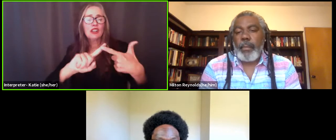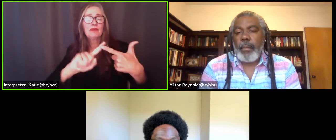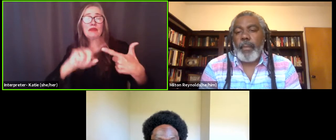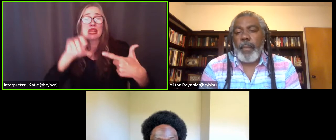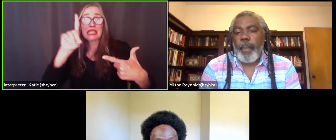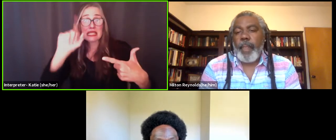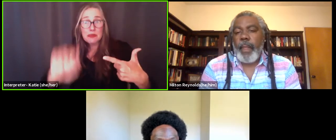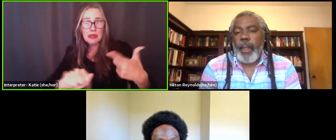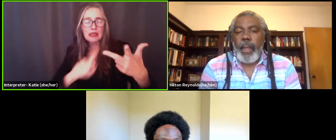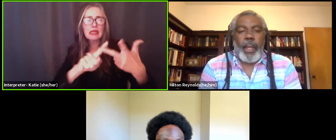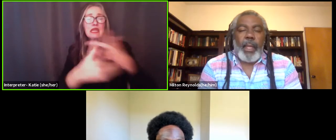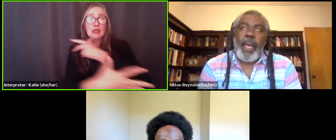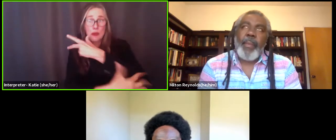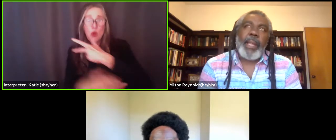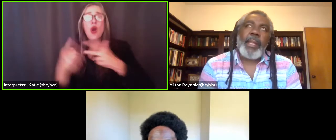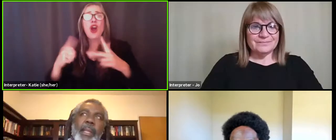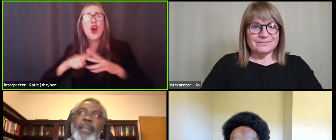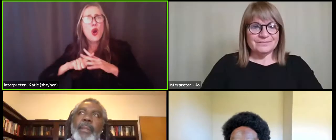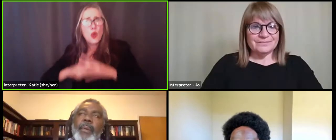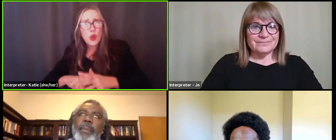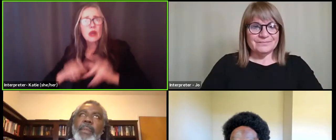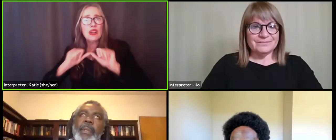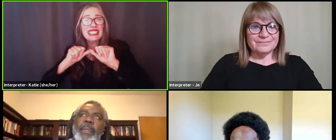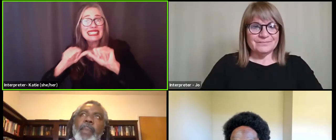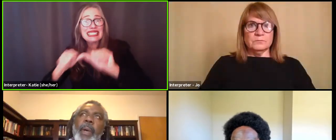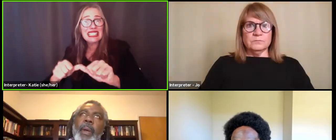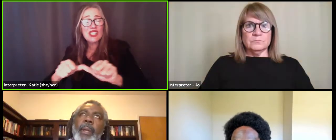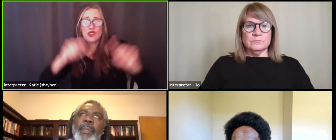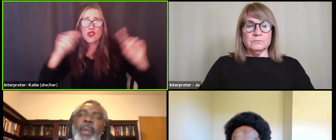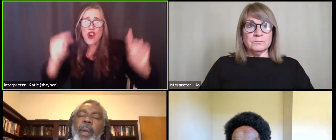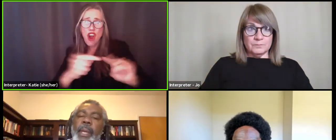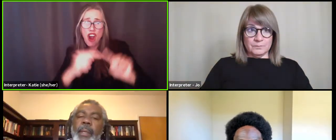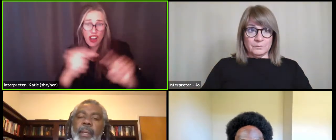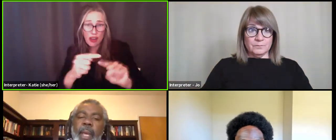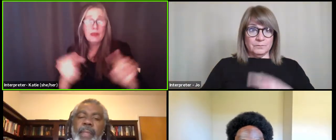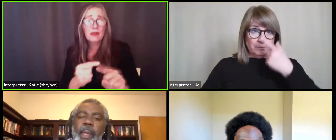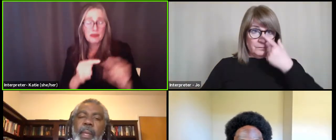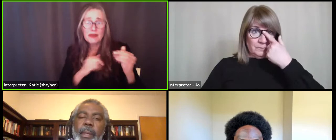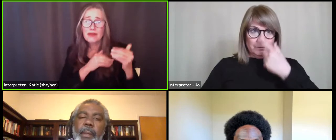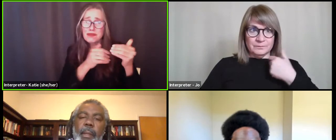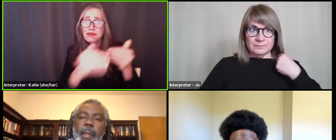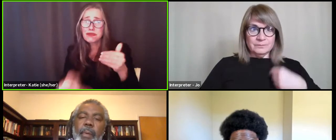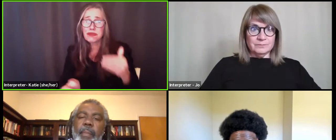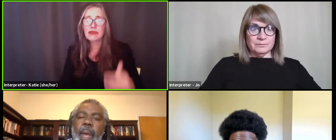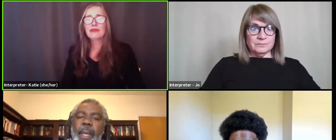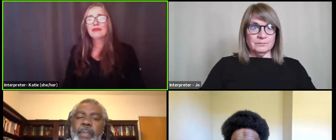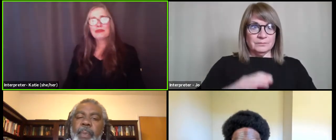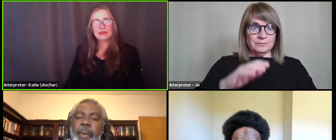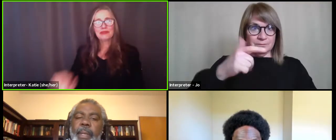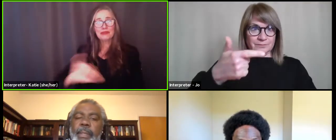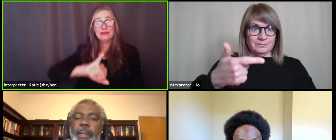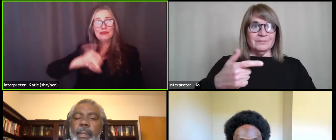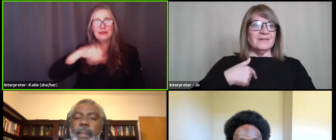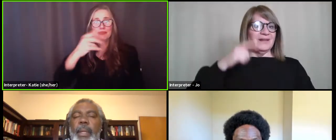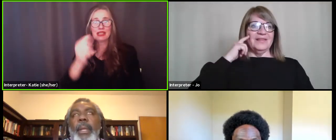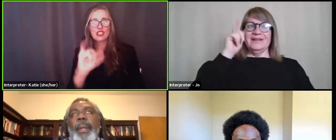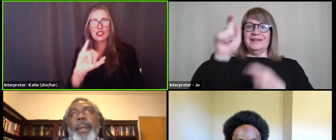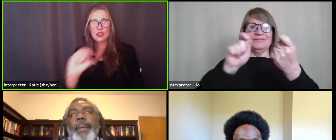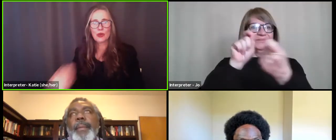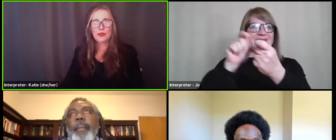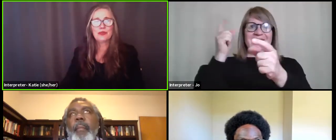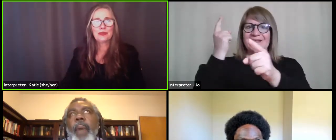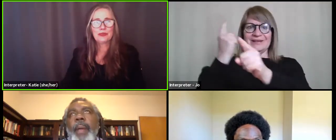populations i mean i think that's so so spot on osagie i think you know in my experience